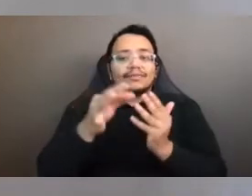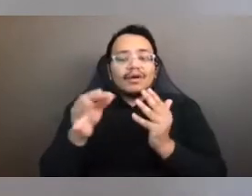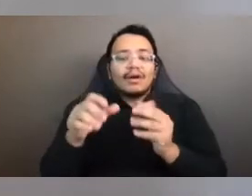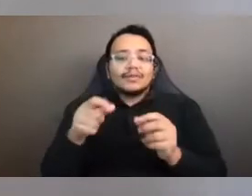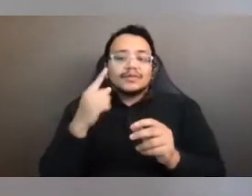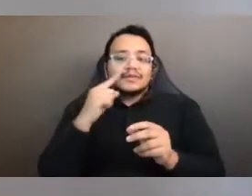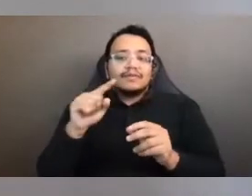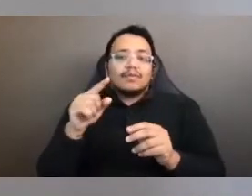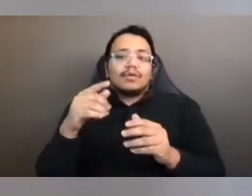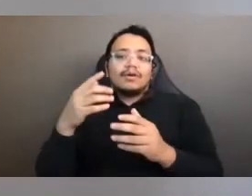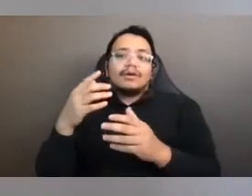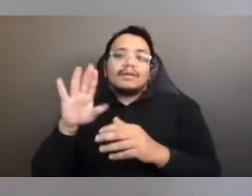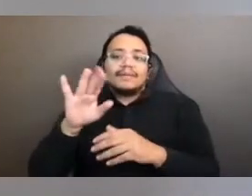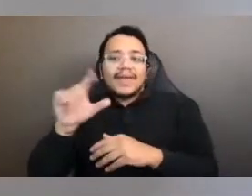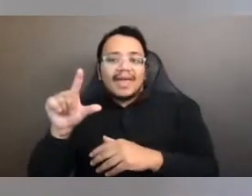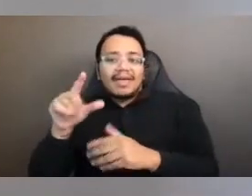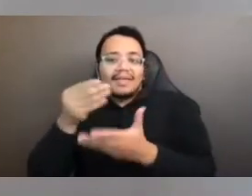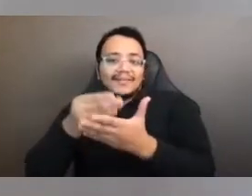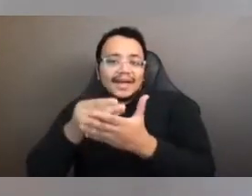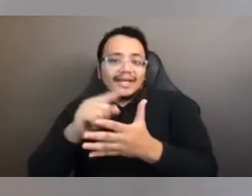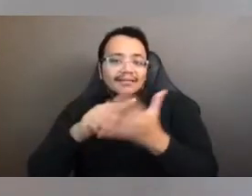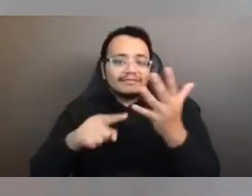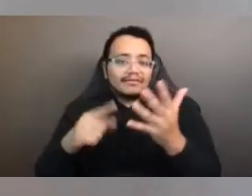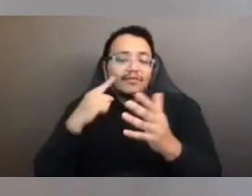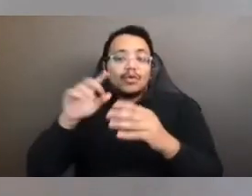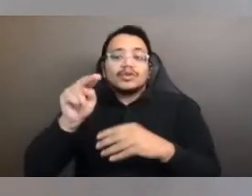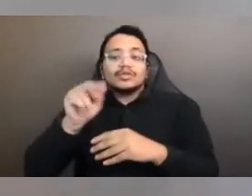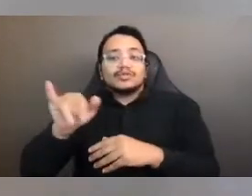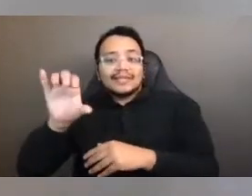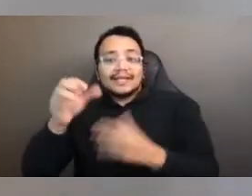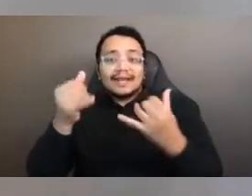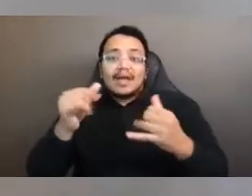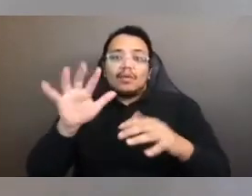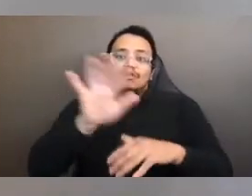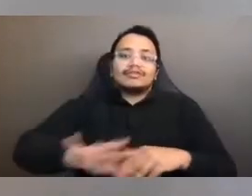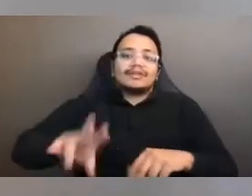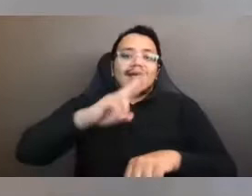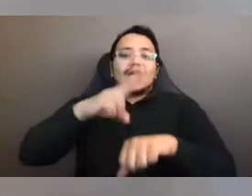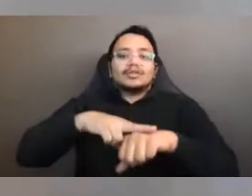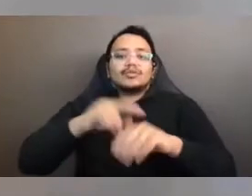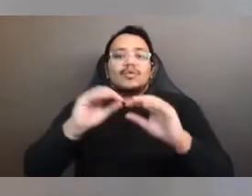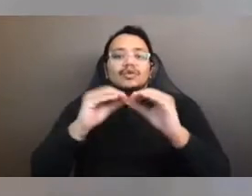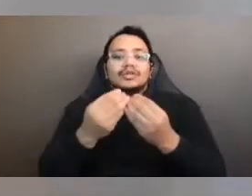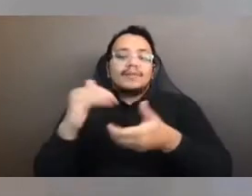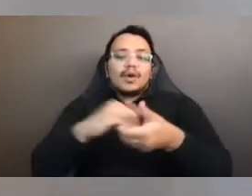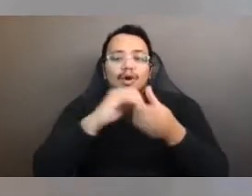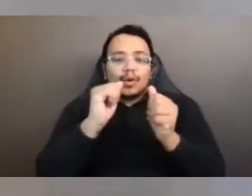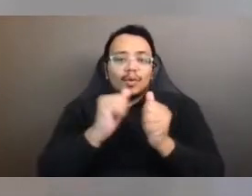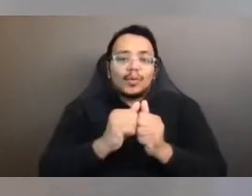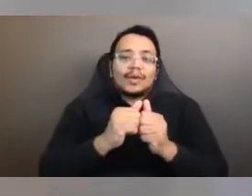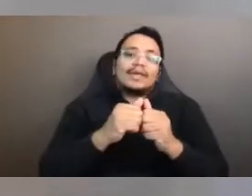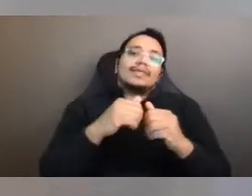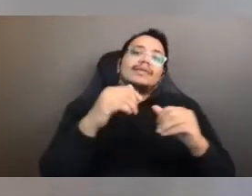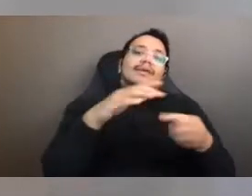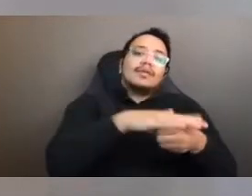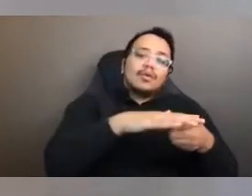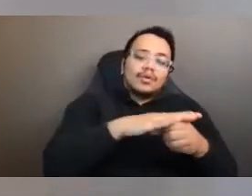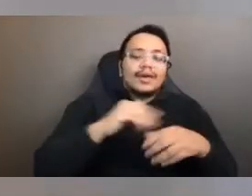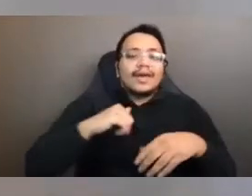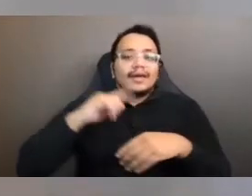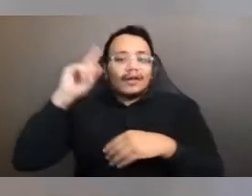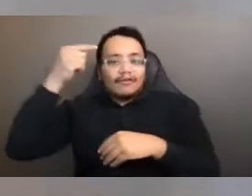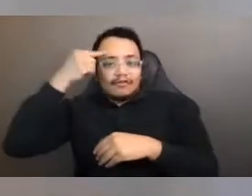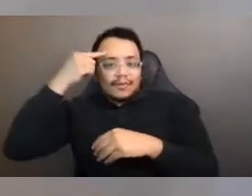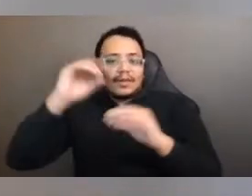Vera is now a national organization that partners with impacted communities and government leaders for change. We develop